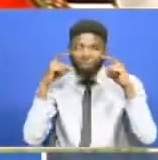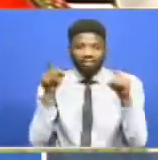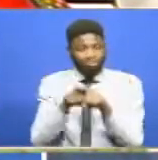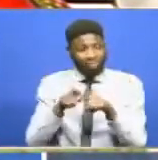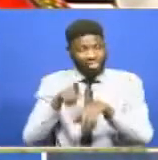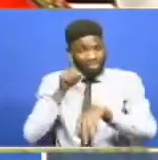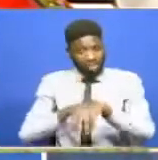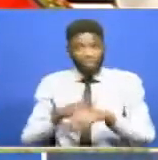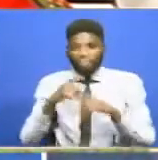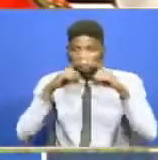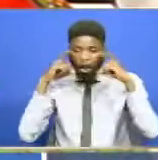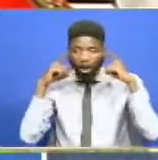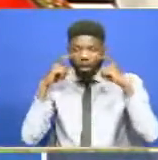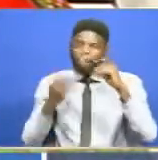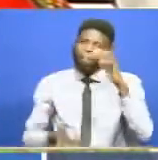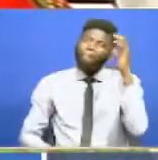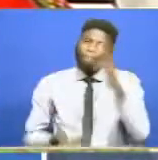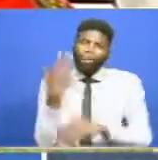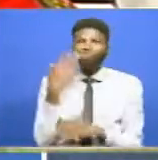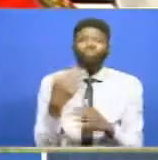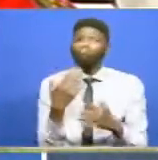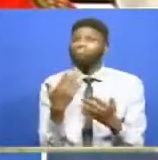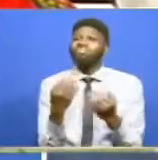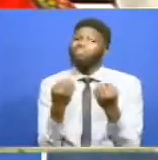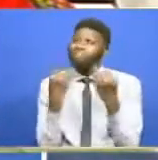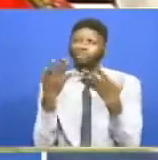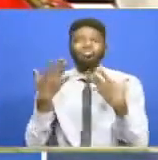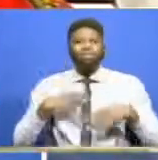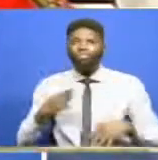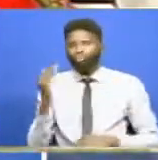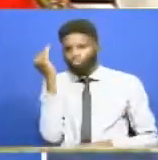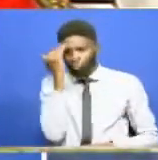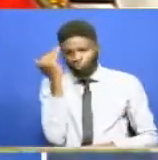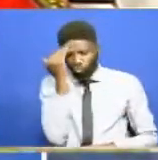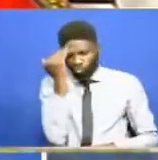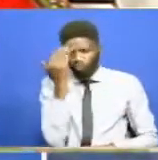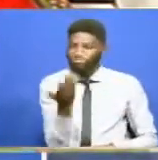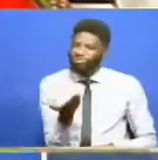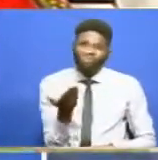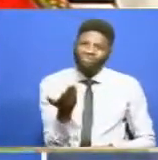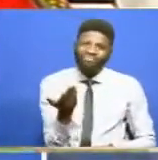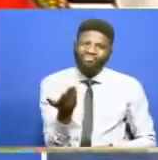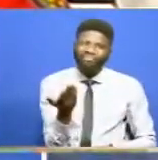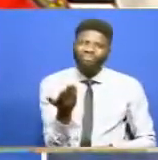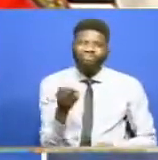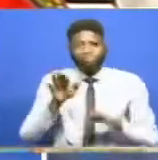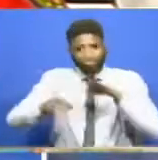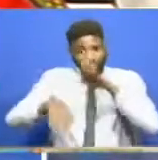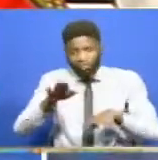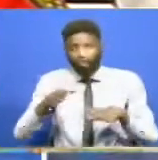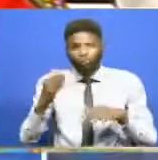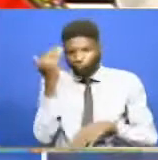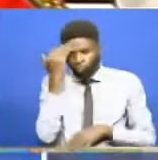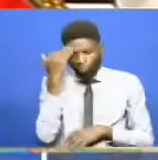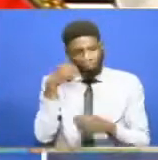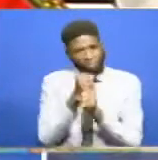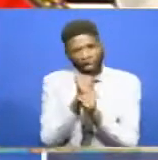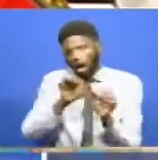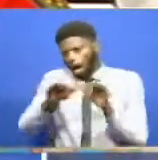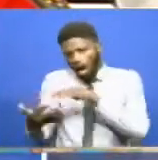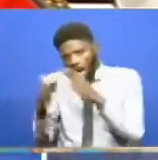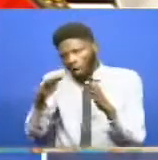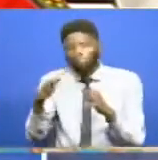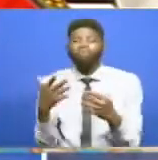masks first came, not so many people knew the fundis. Not so many tailors knew how to make it or how to design